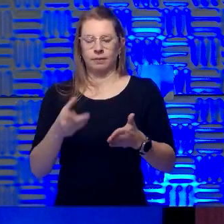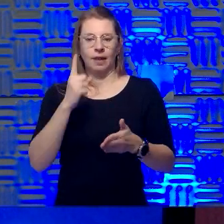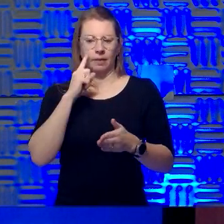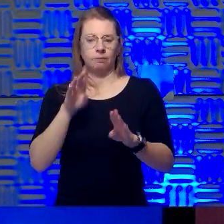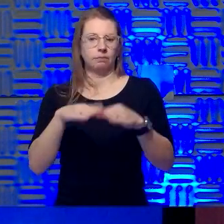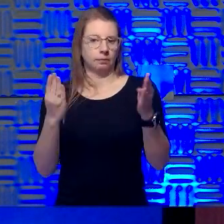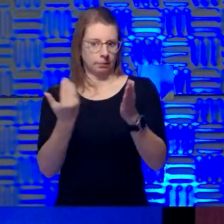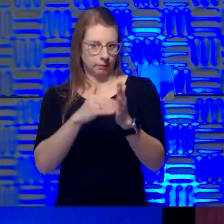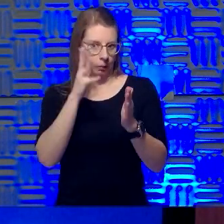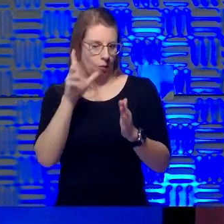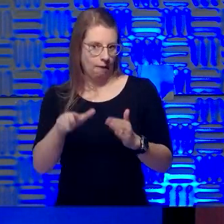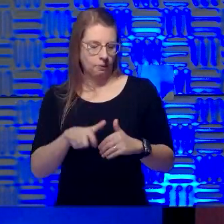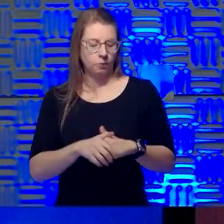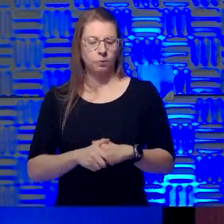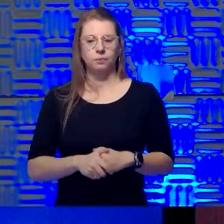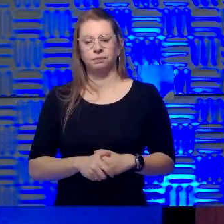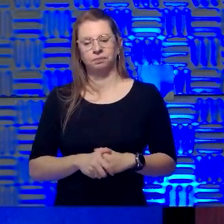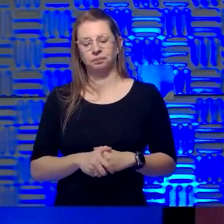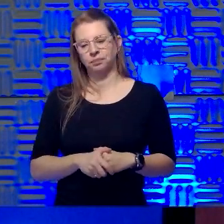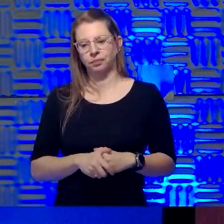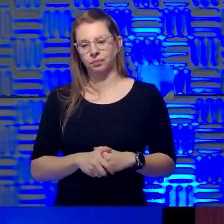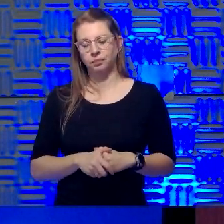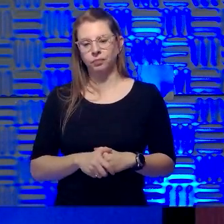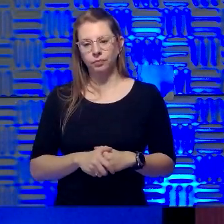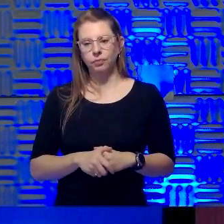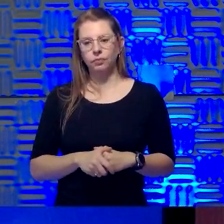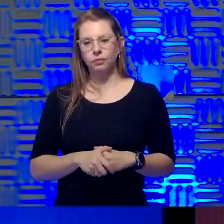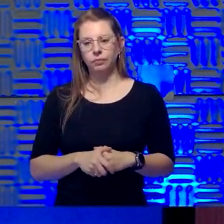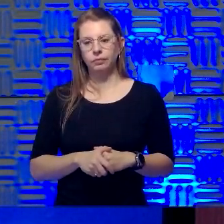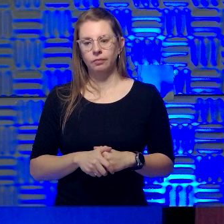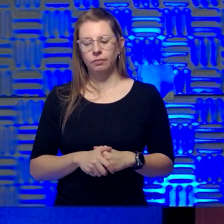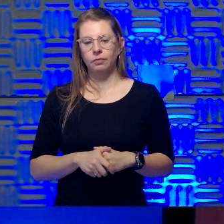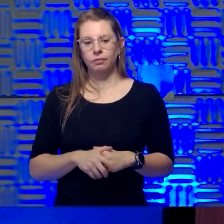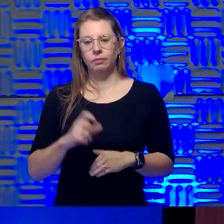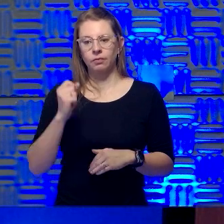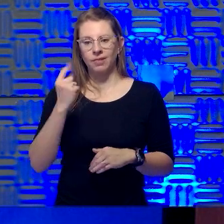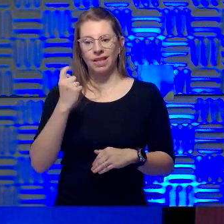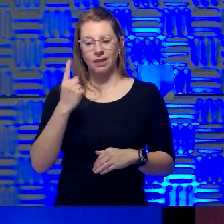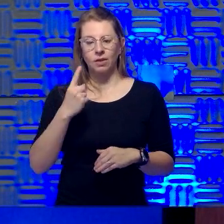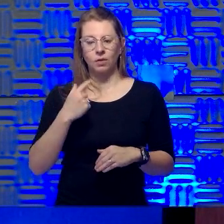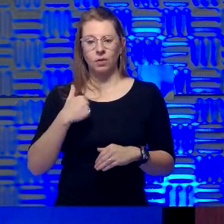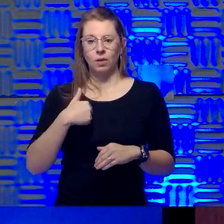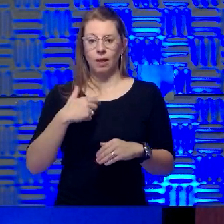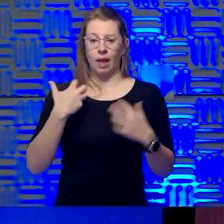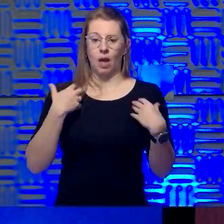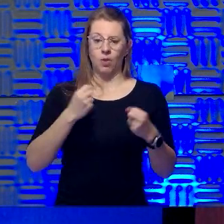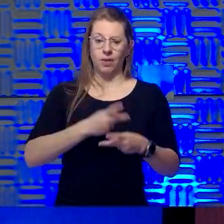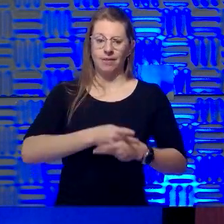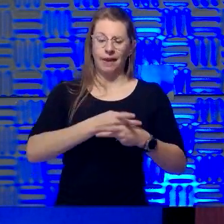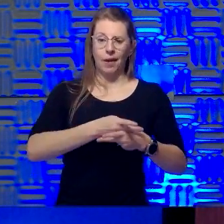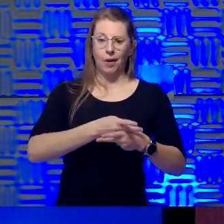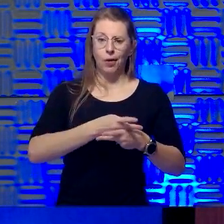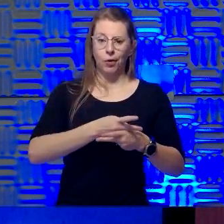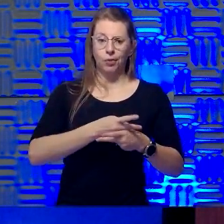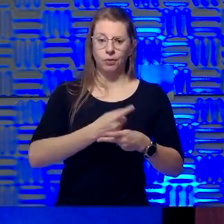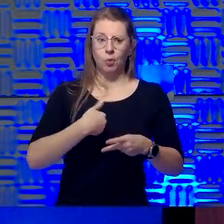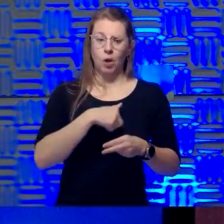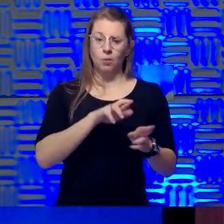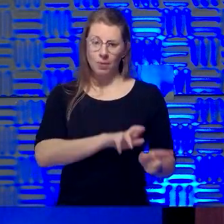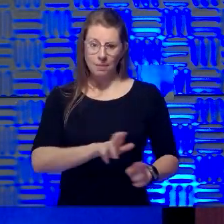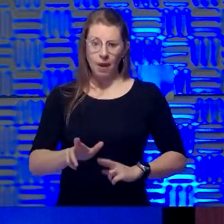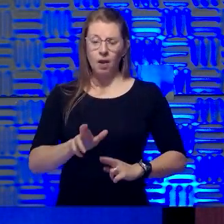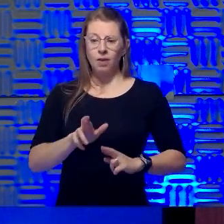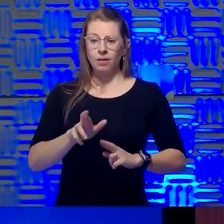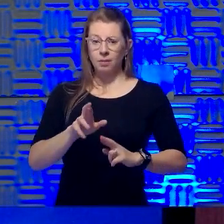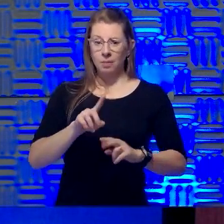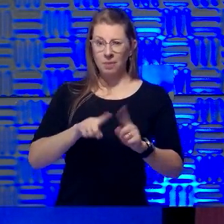reopen. And again, that's a little out of our standard lane of healthcare. What I will say is that I think we're all better prepared. So as you